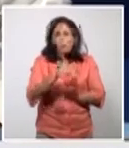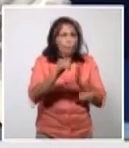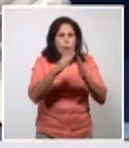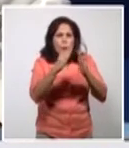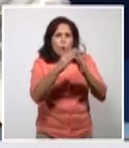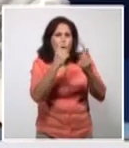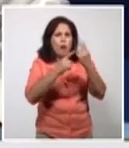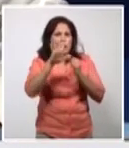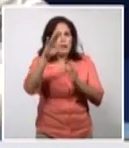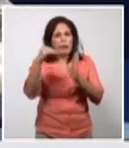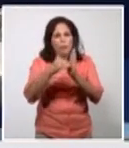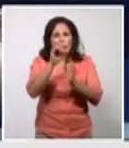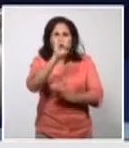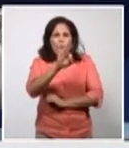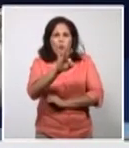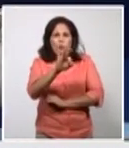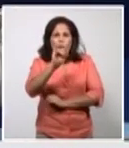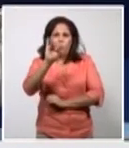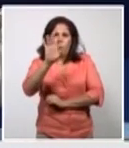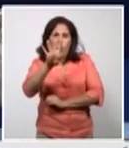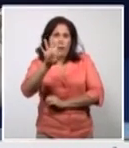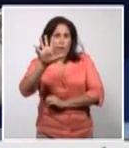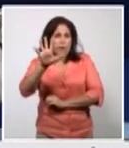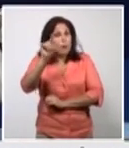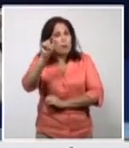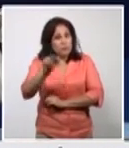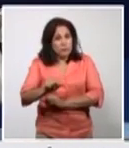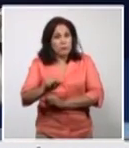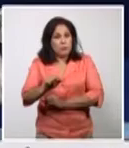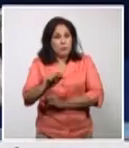5,845 Cubans who reside abroad and